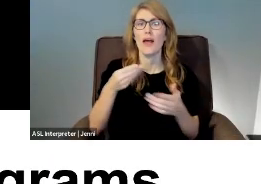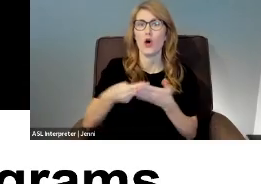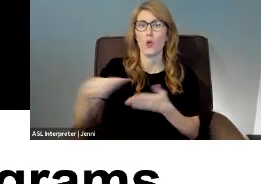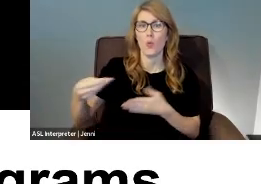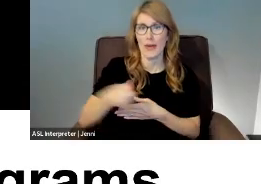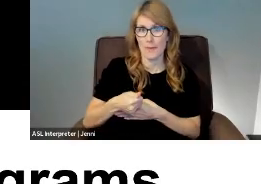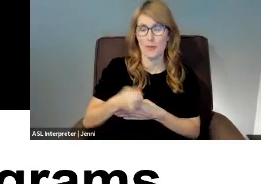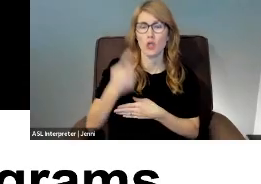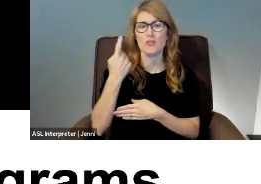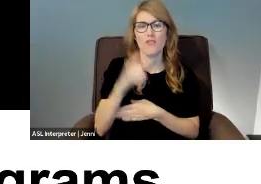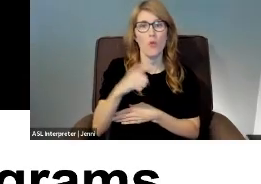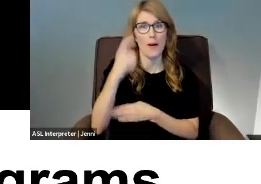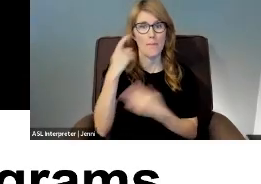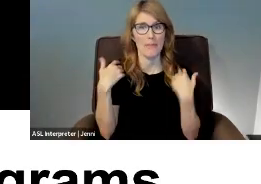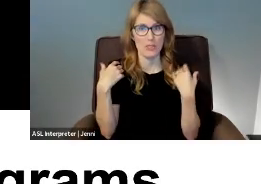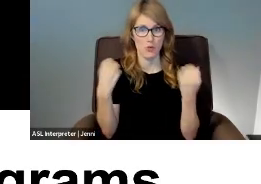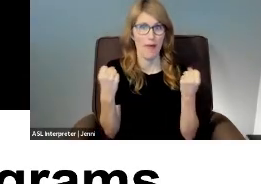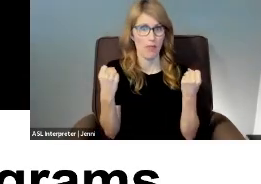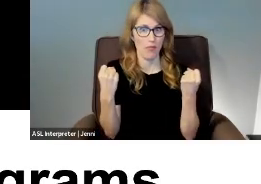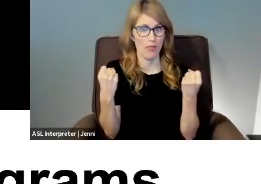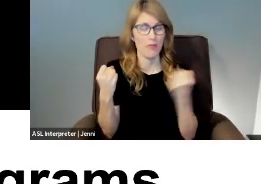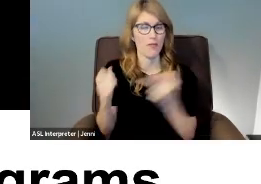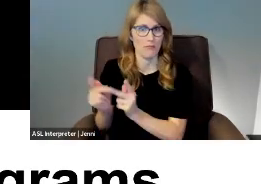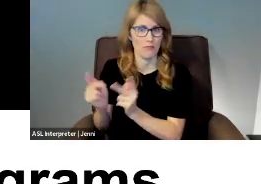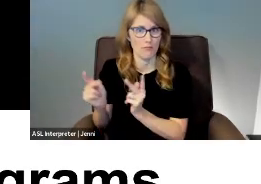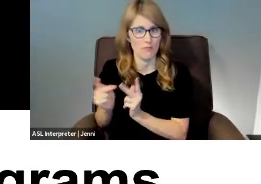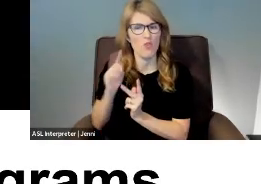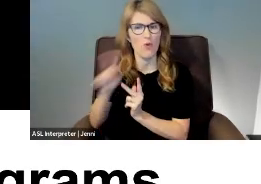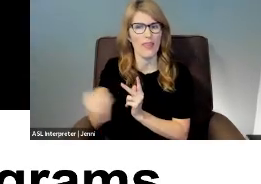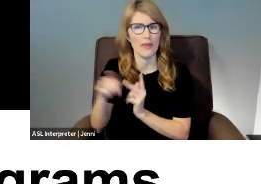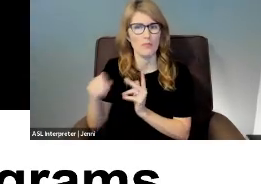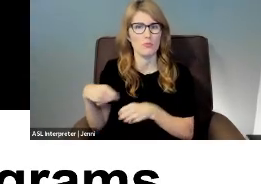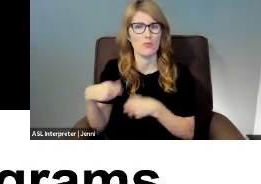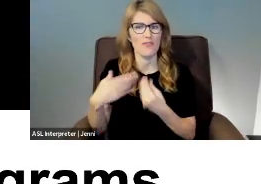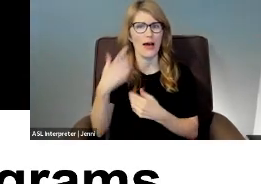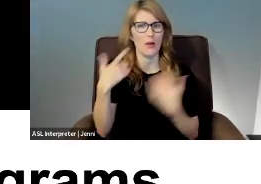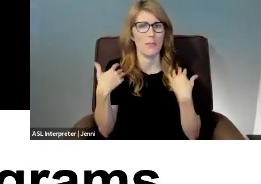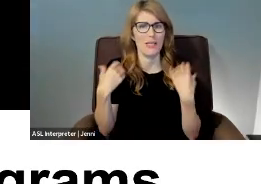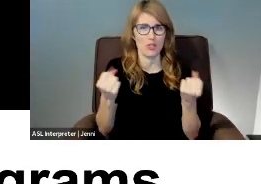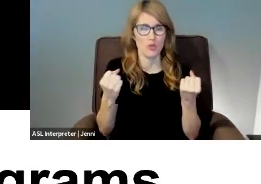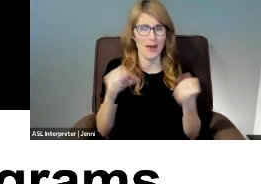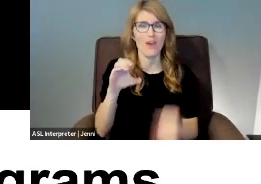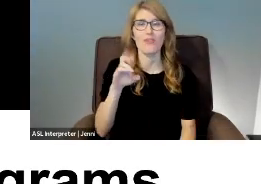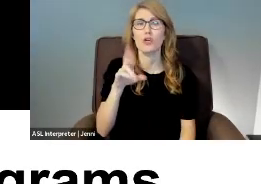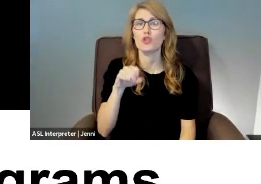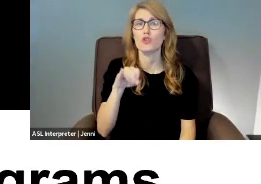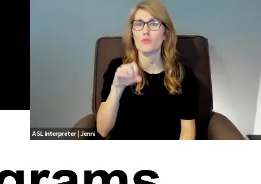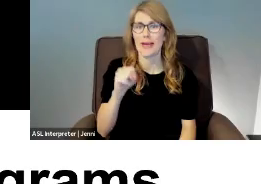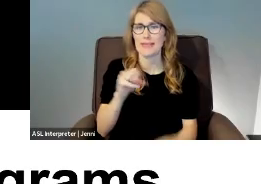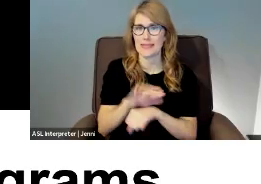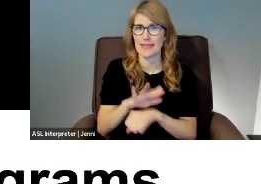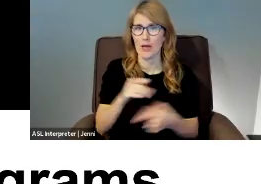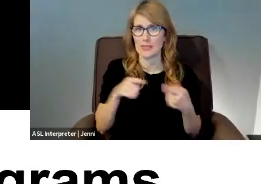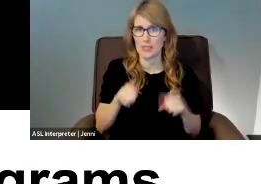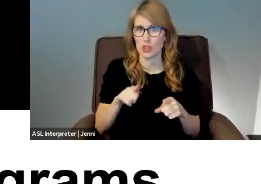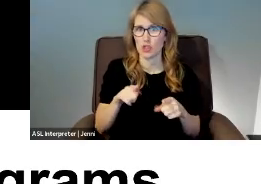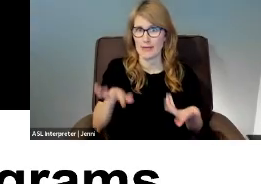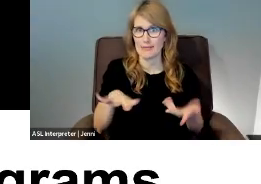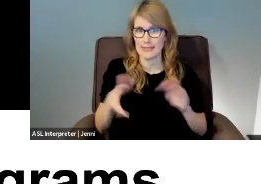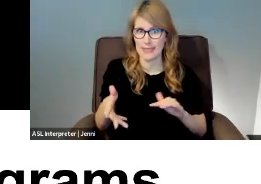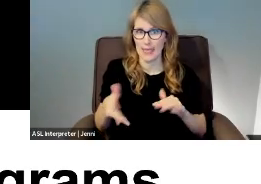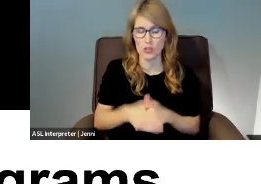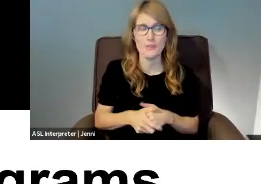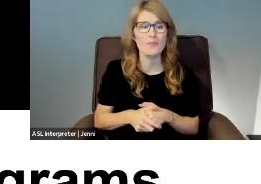health facilities to provide mental health crisis counseling during disaster. And Health